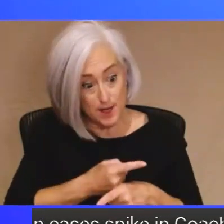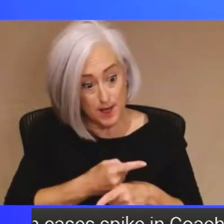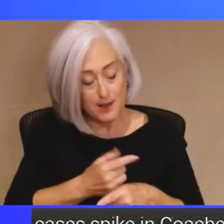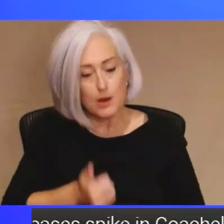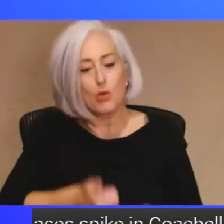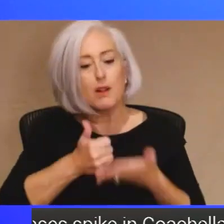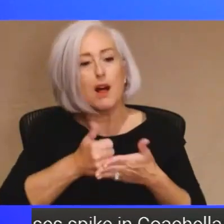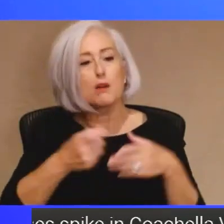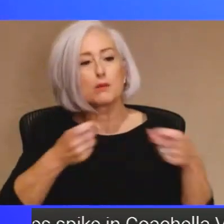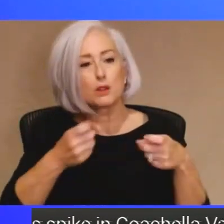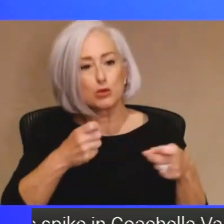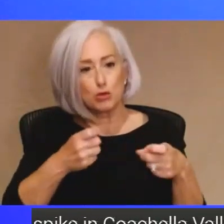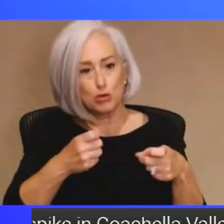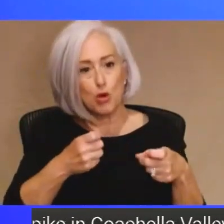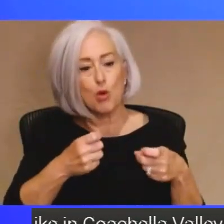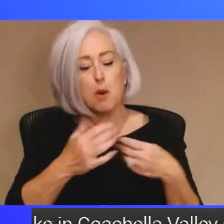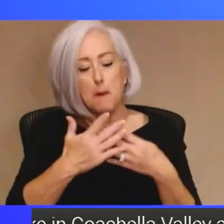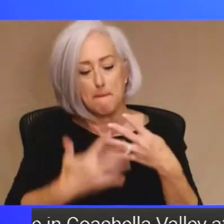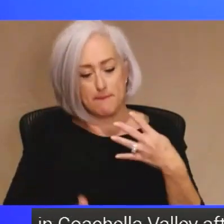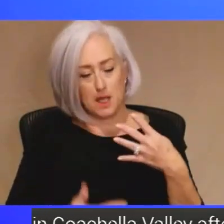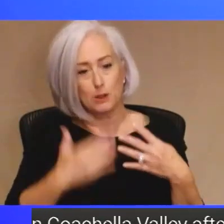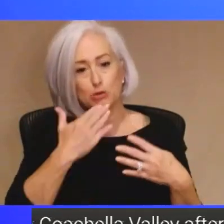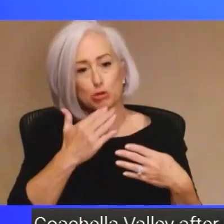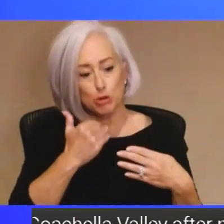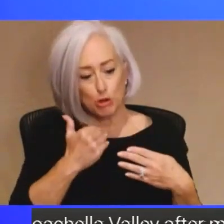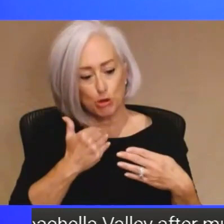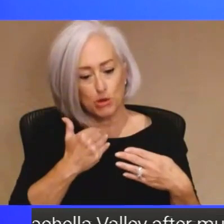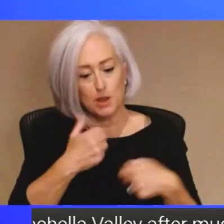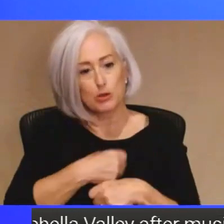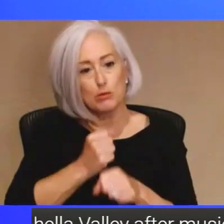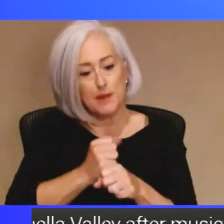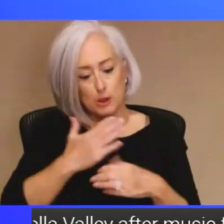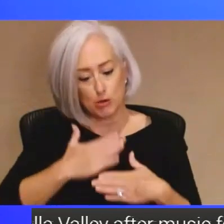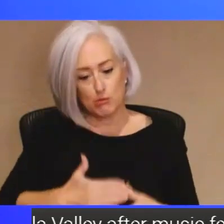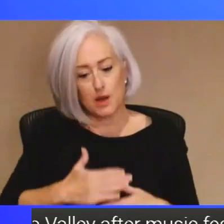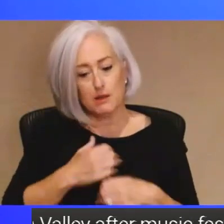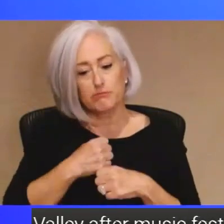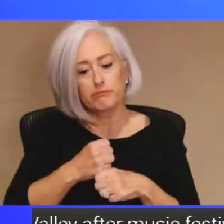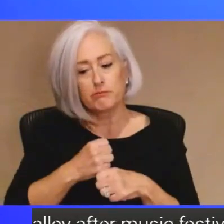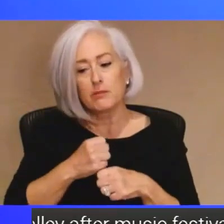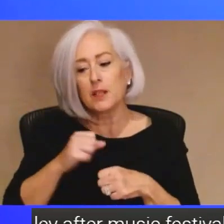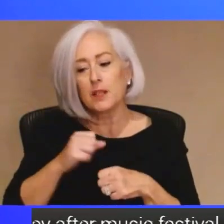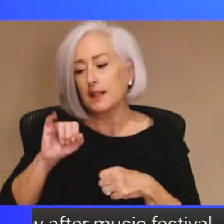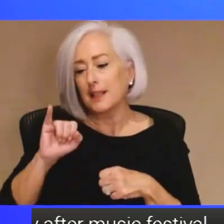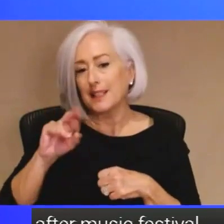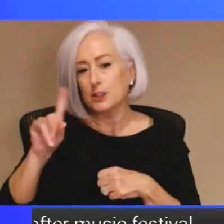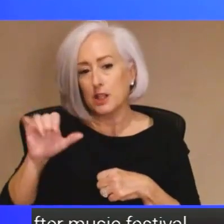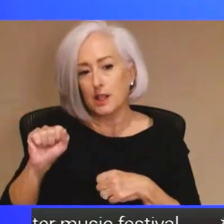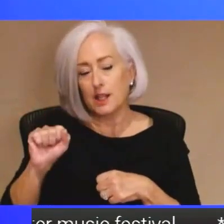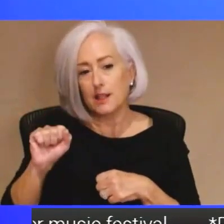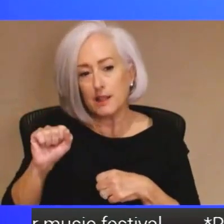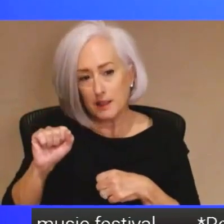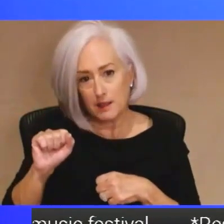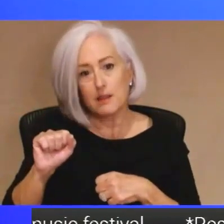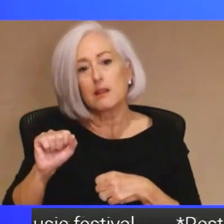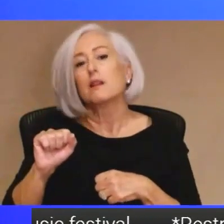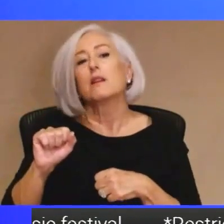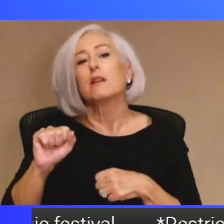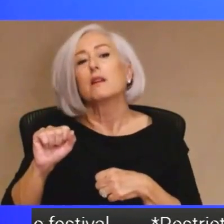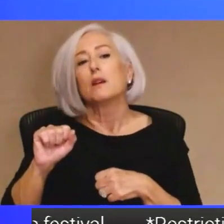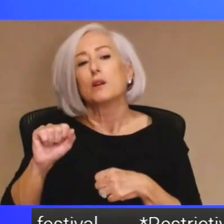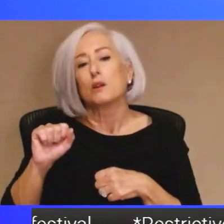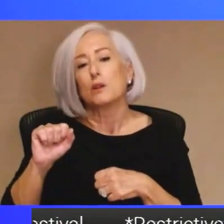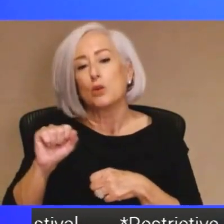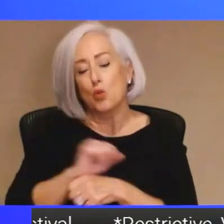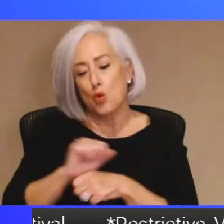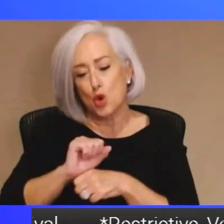properly. Having said that, we've just had a drug approved by the Food and Drug Administration that seems to attack the immune system and